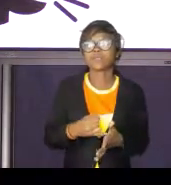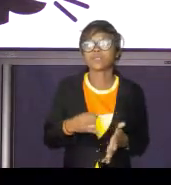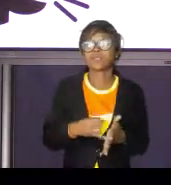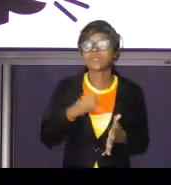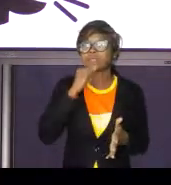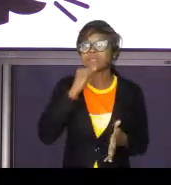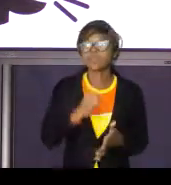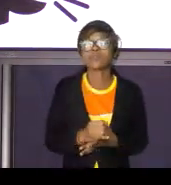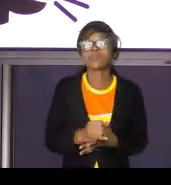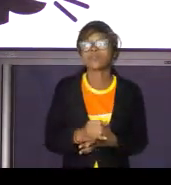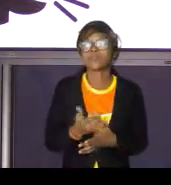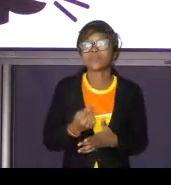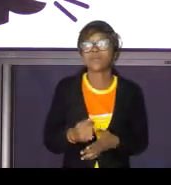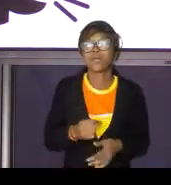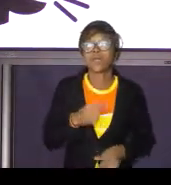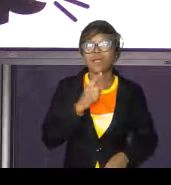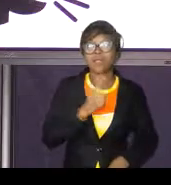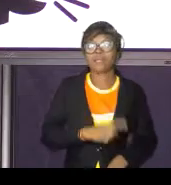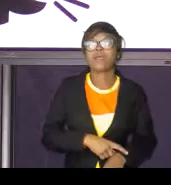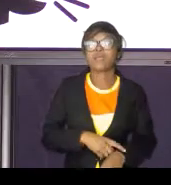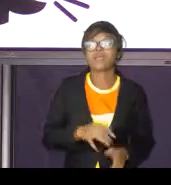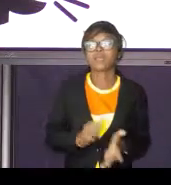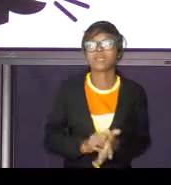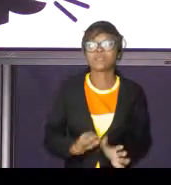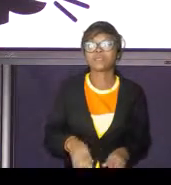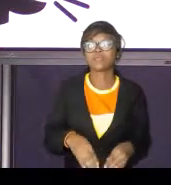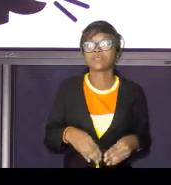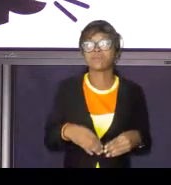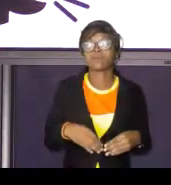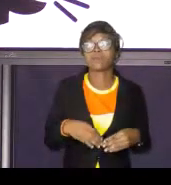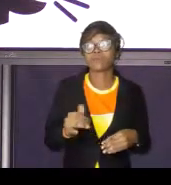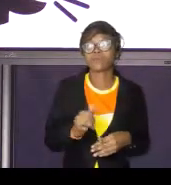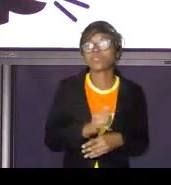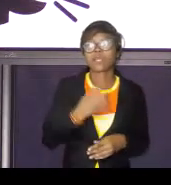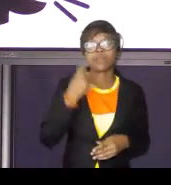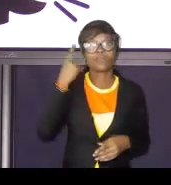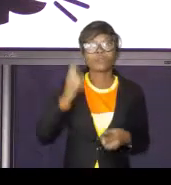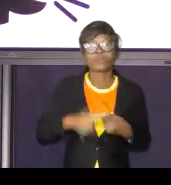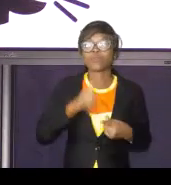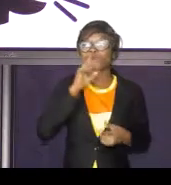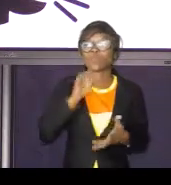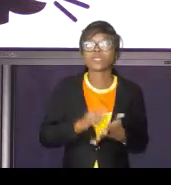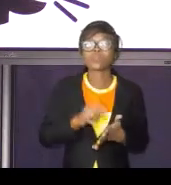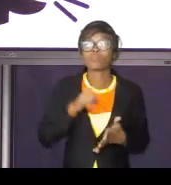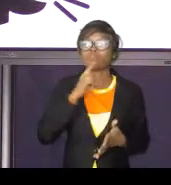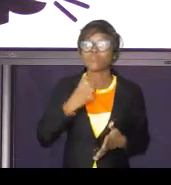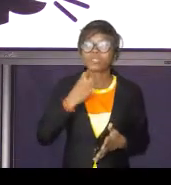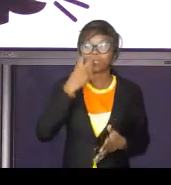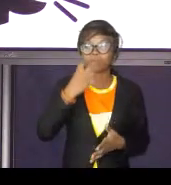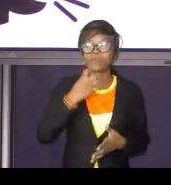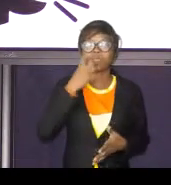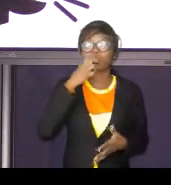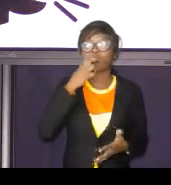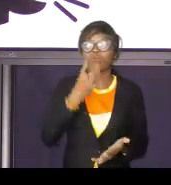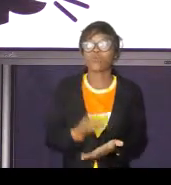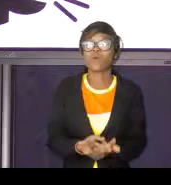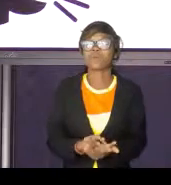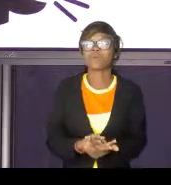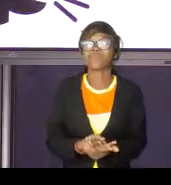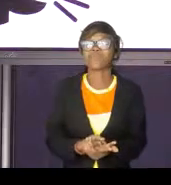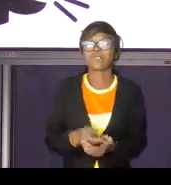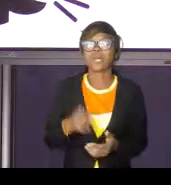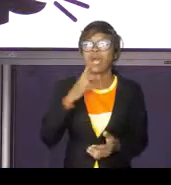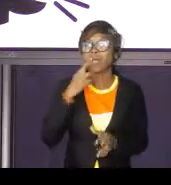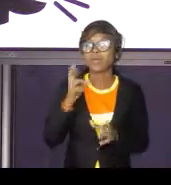It's a segment designated to ensure or designed to ensure that you pronounce words